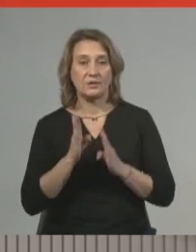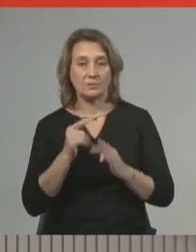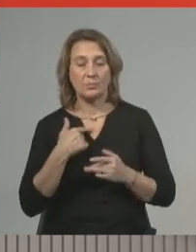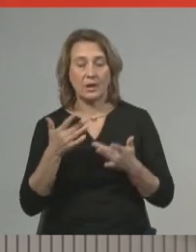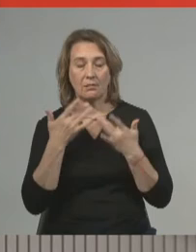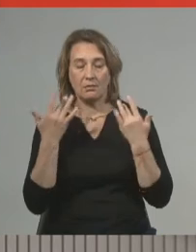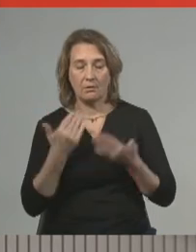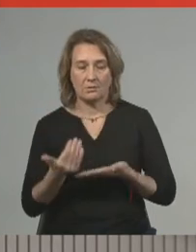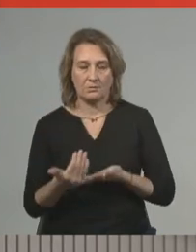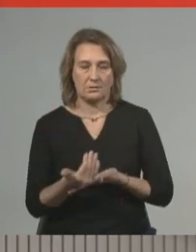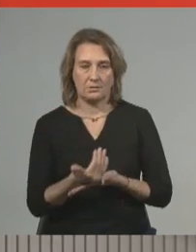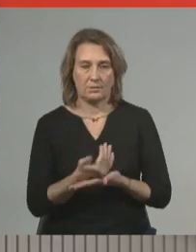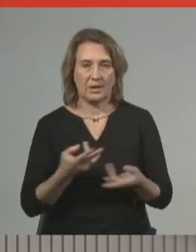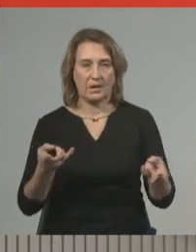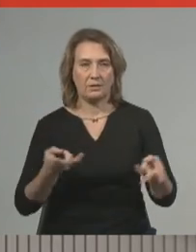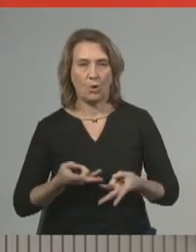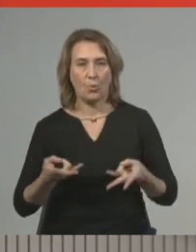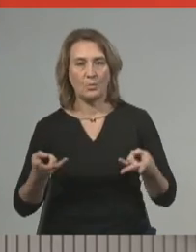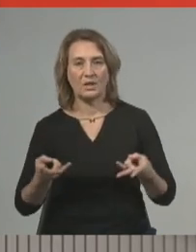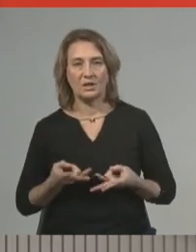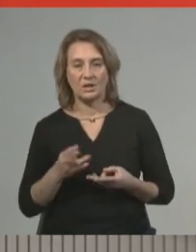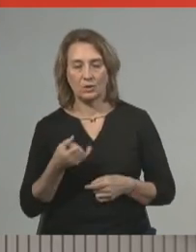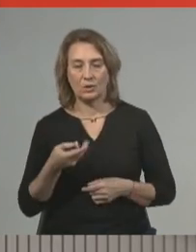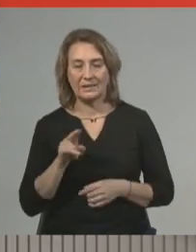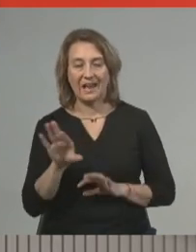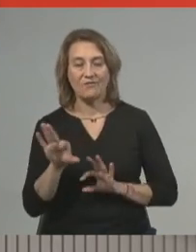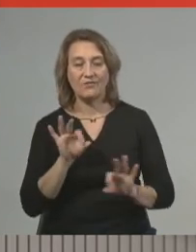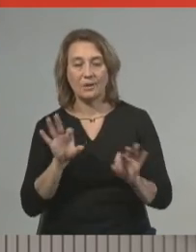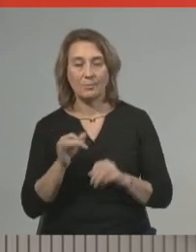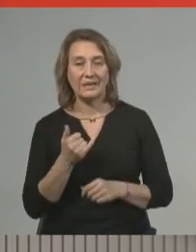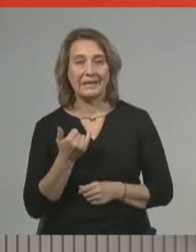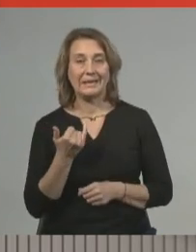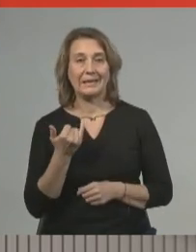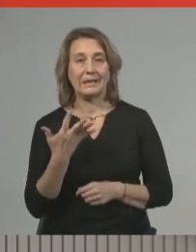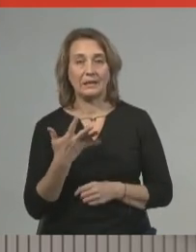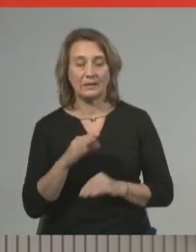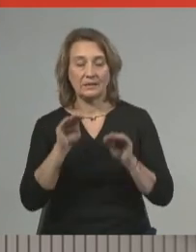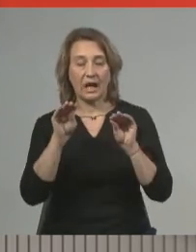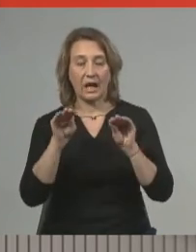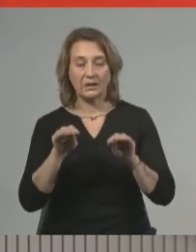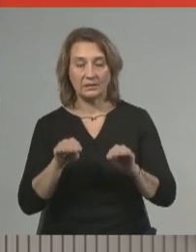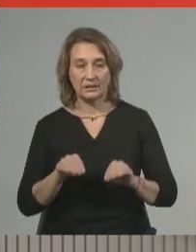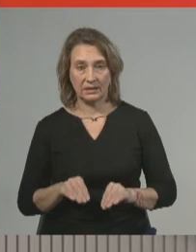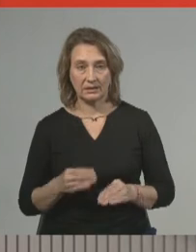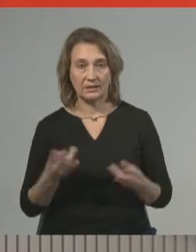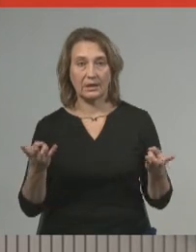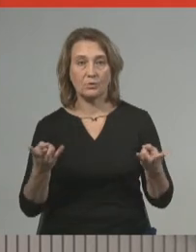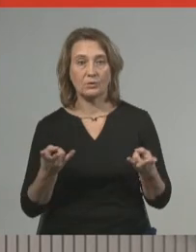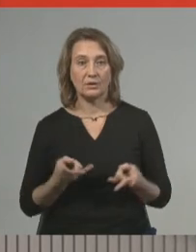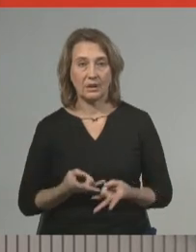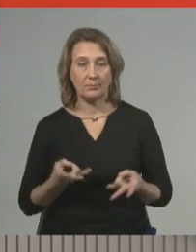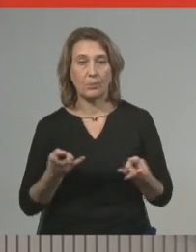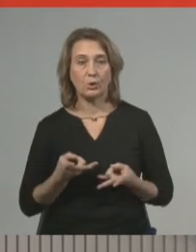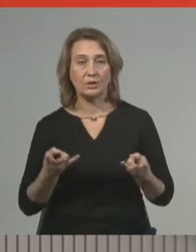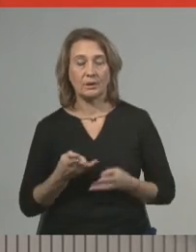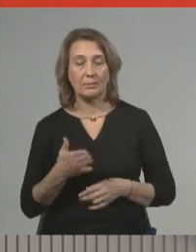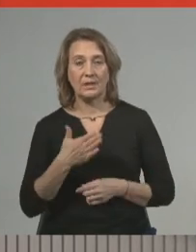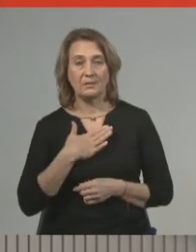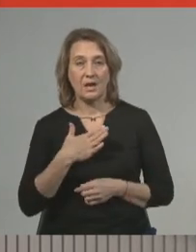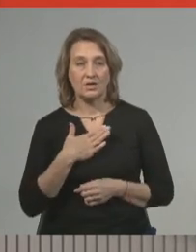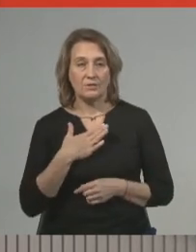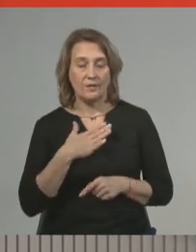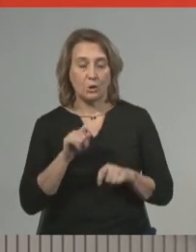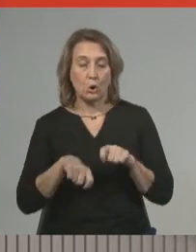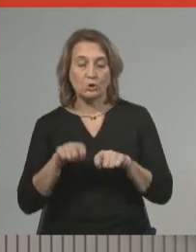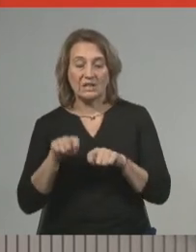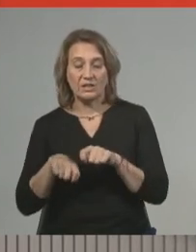through facebook it was easy to do we collected the necessary number of questionnaires for this research